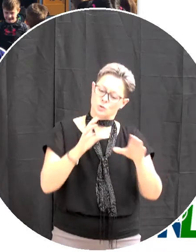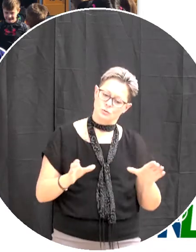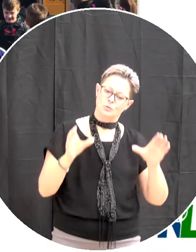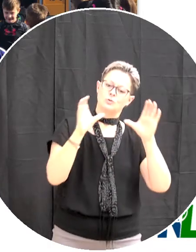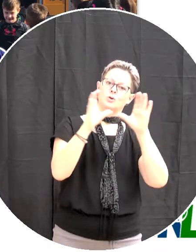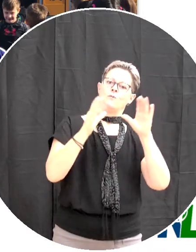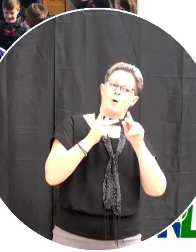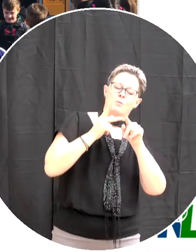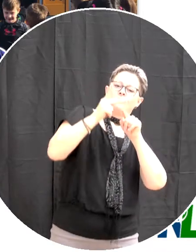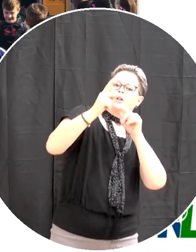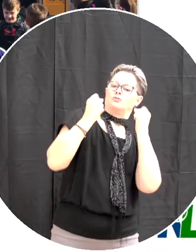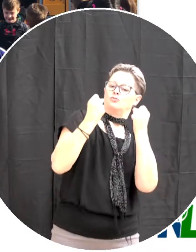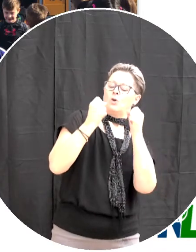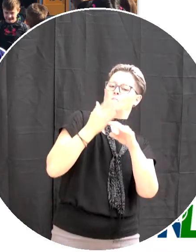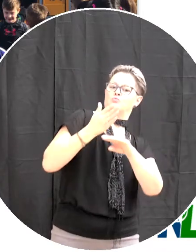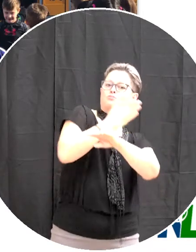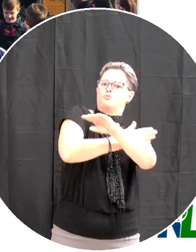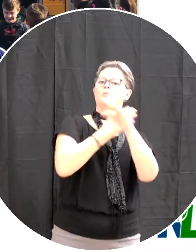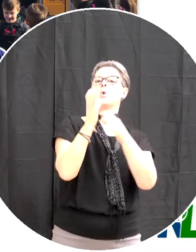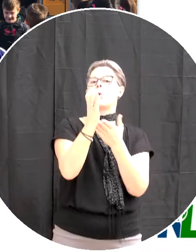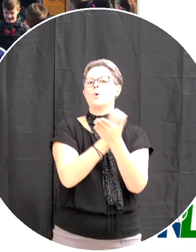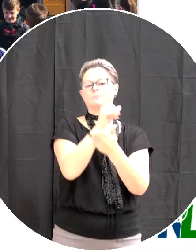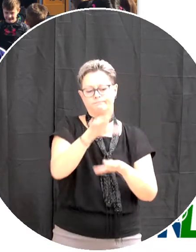driver improvement and defensive driver course.